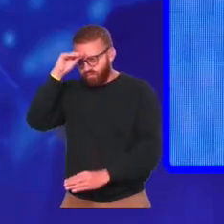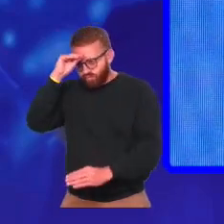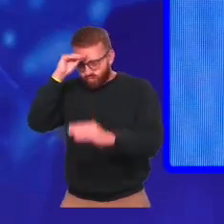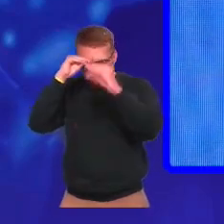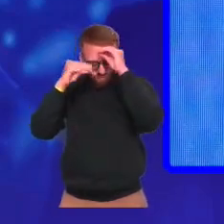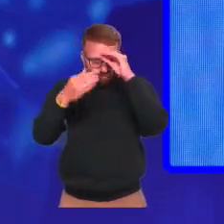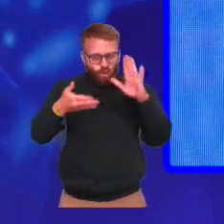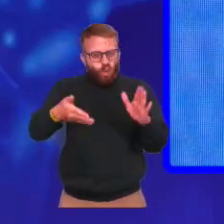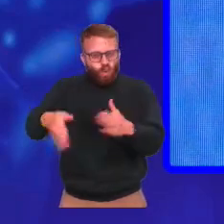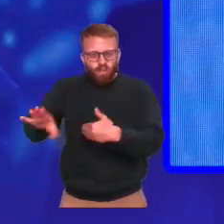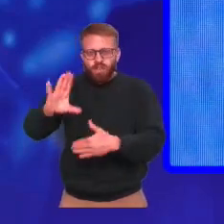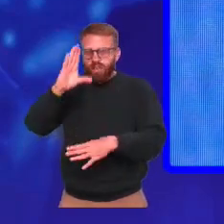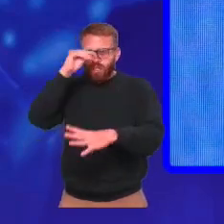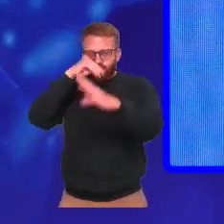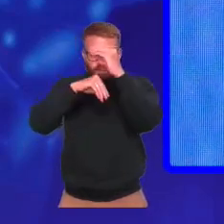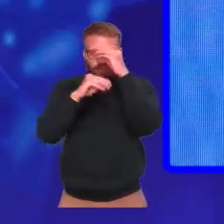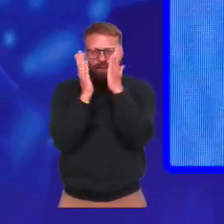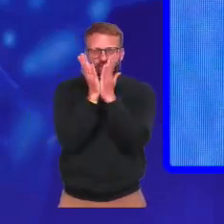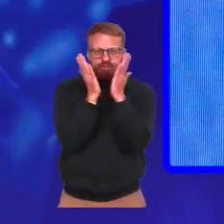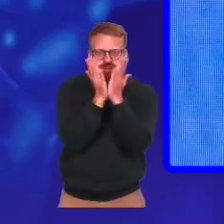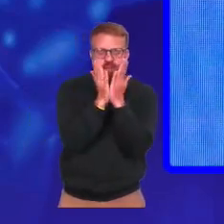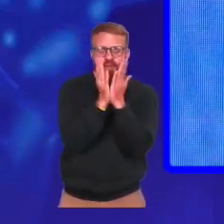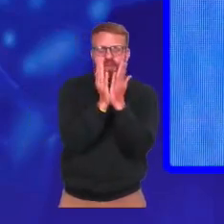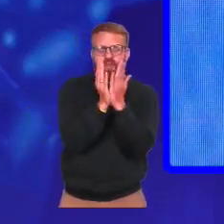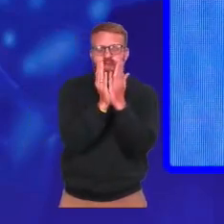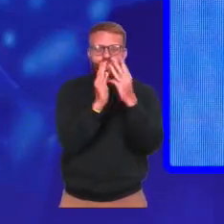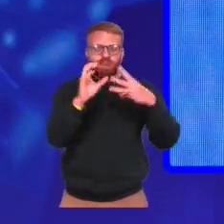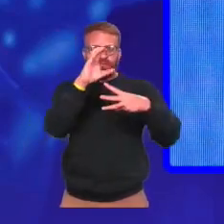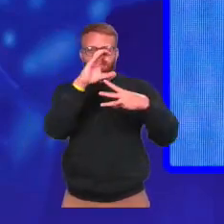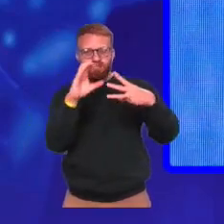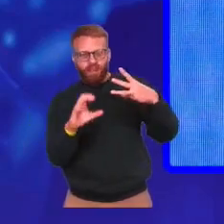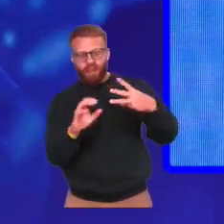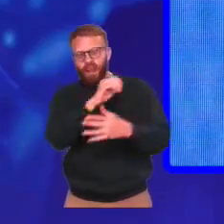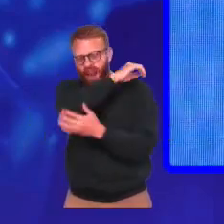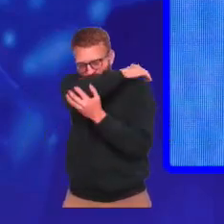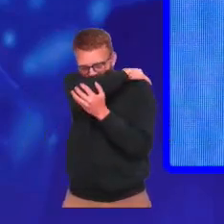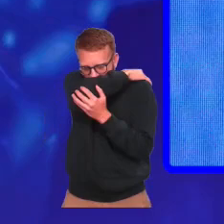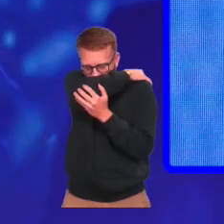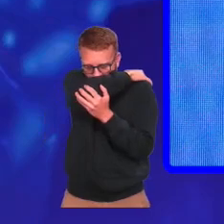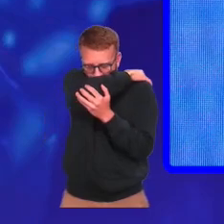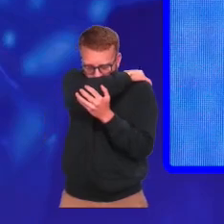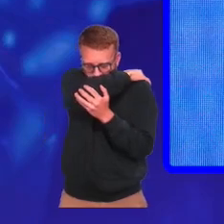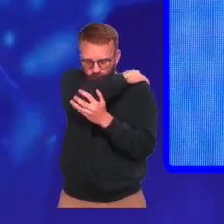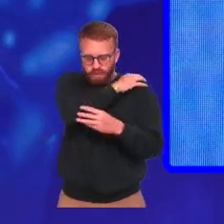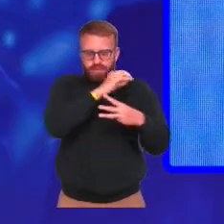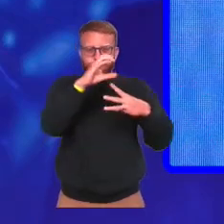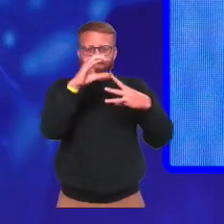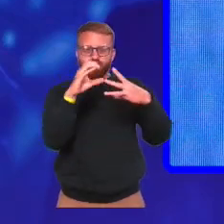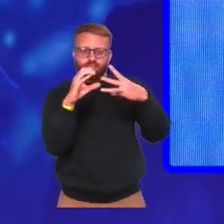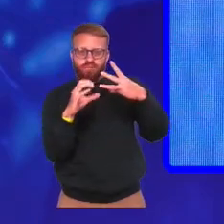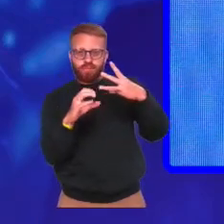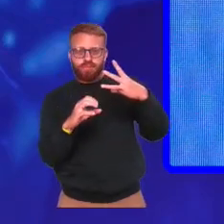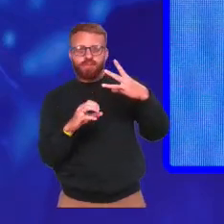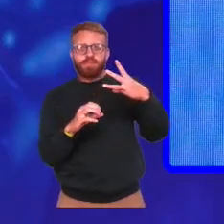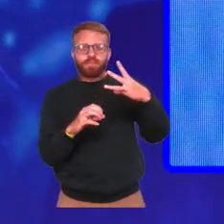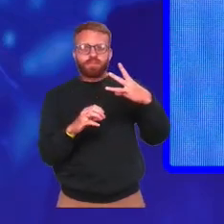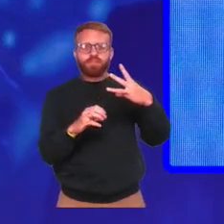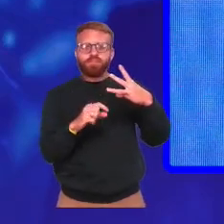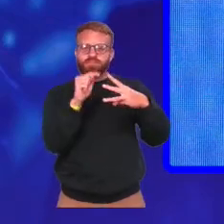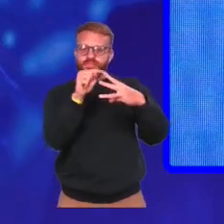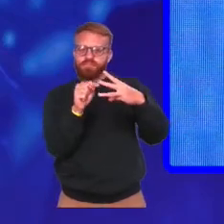the three C's, the six C's at this point, and you feel stuck. You're like, hey, what do I do next? Right?